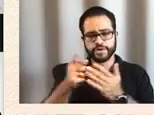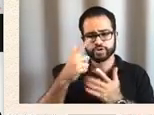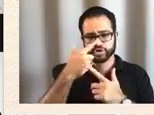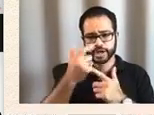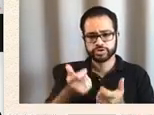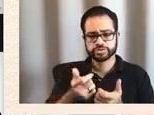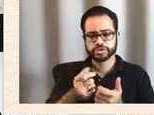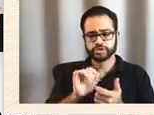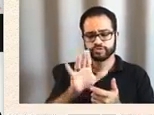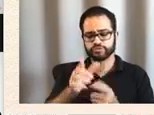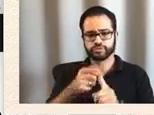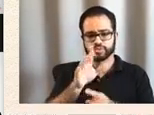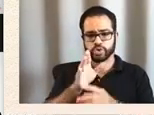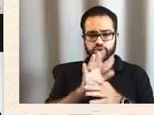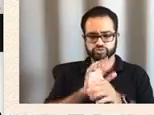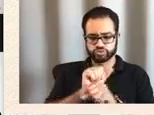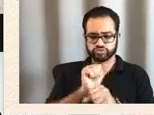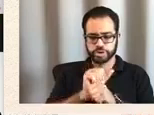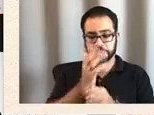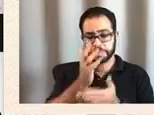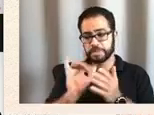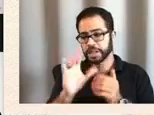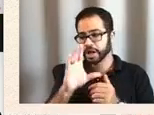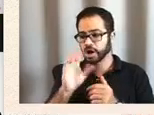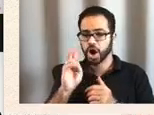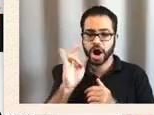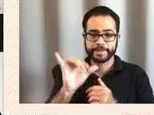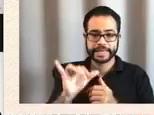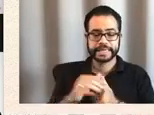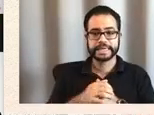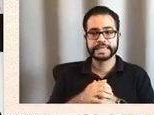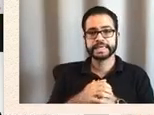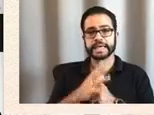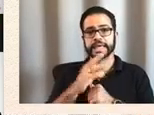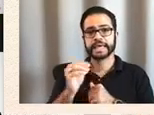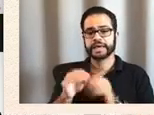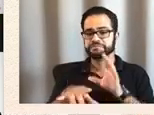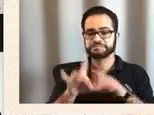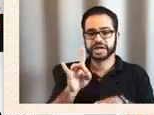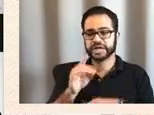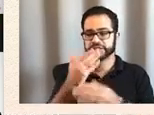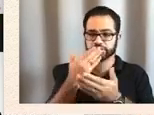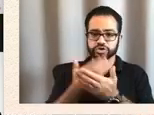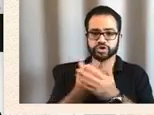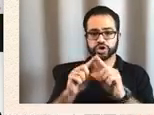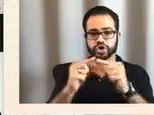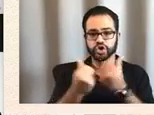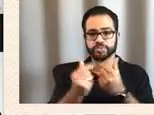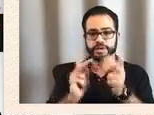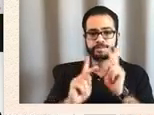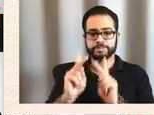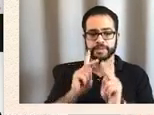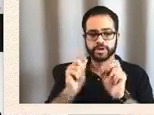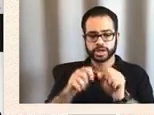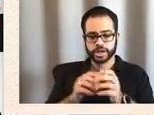career and maybe like a hobby, and just finding a good group of people that can encourage you as